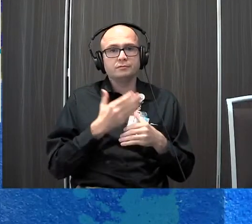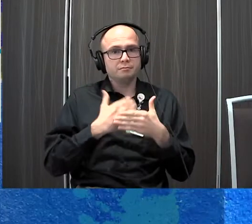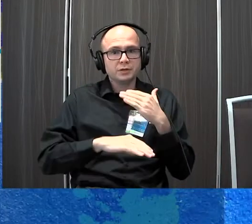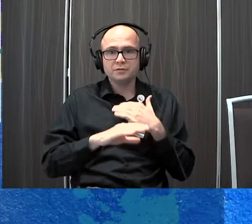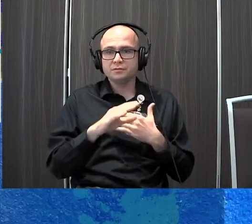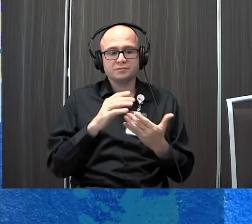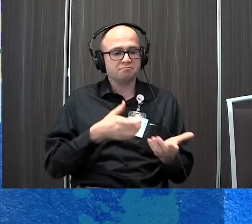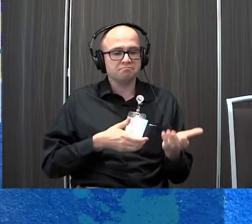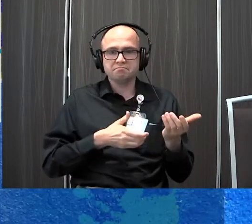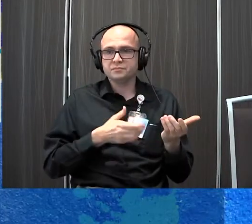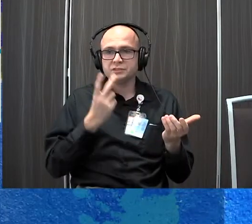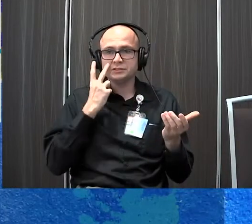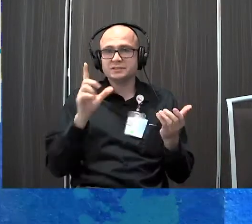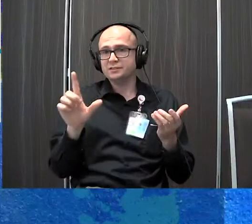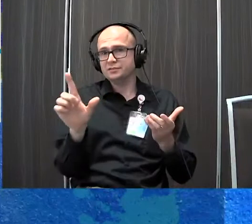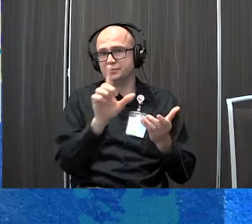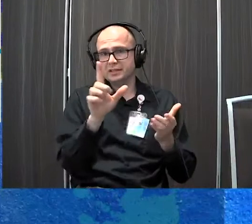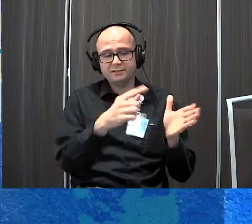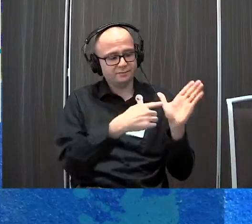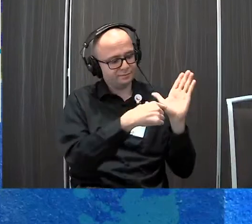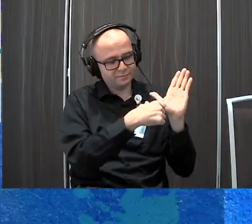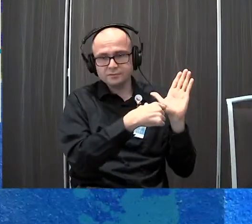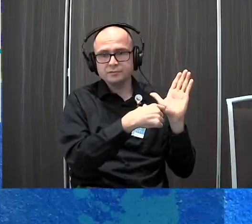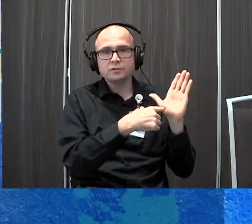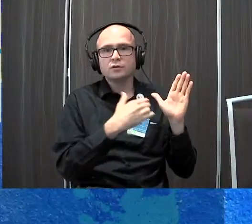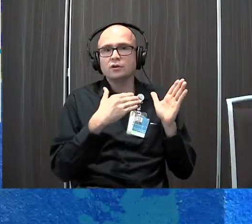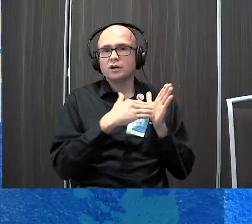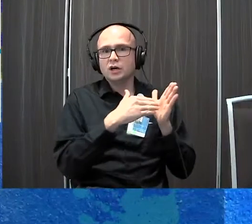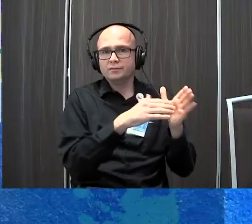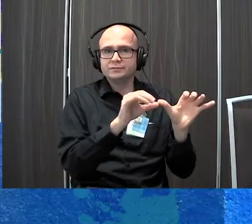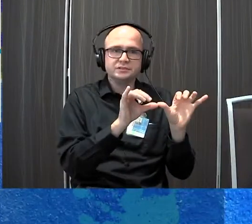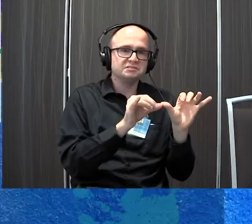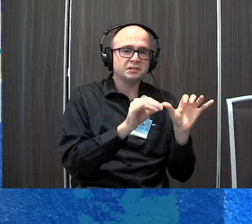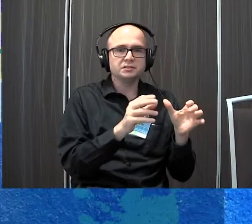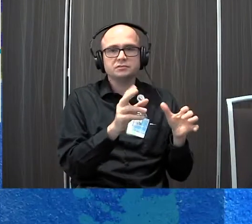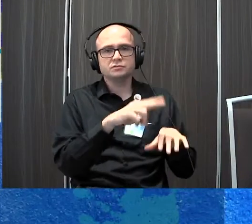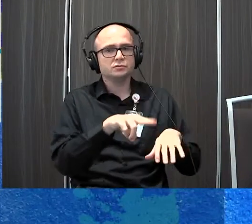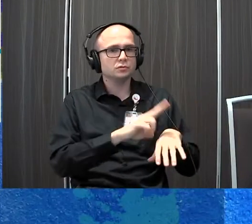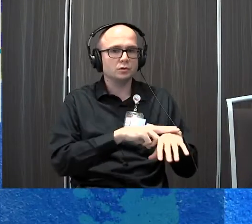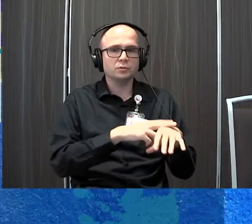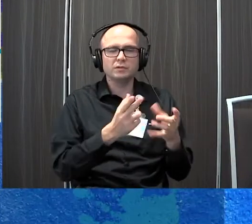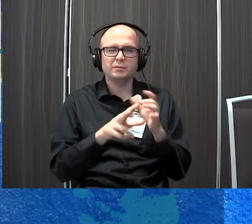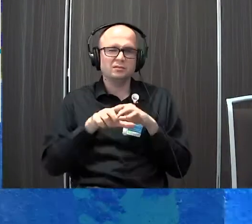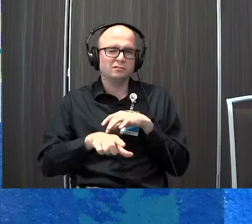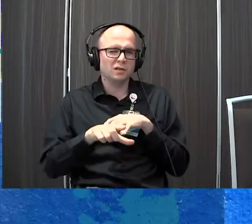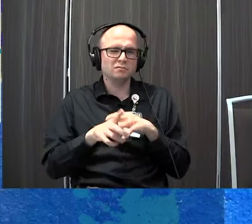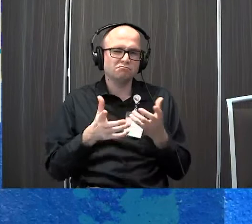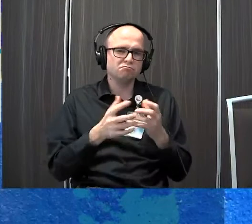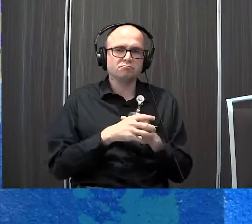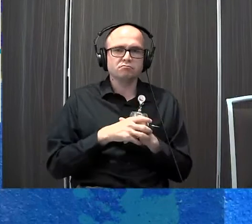you can see right at the very left-hand side, often birth size may be normal or in the low normal